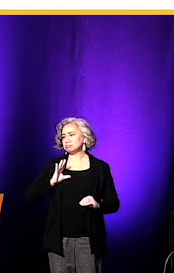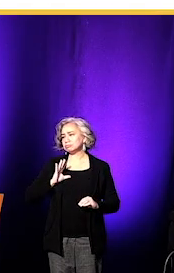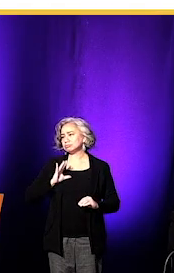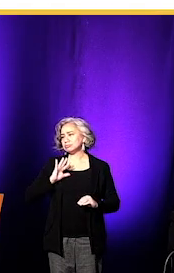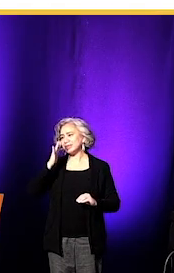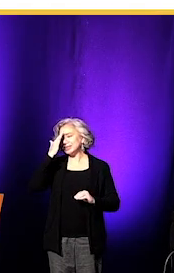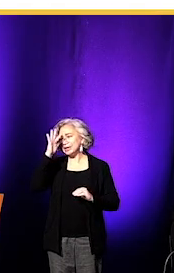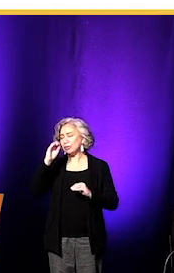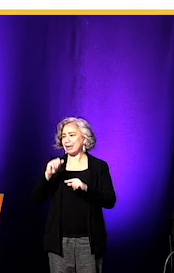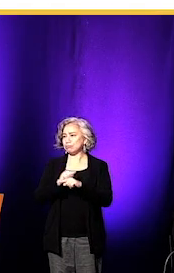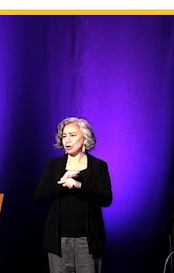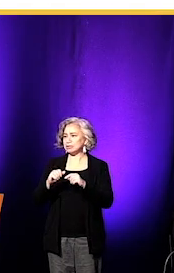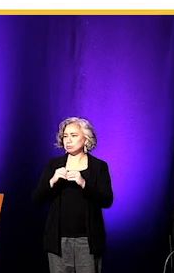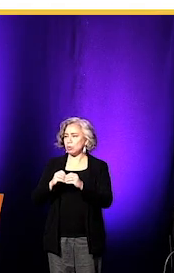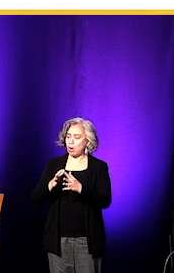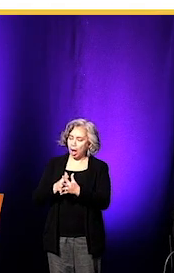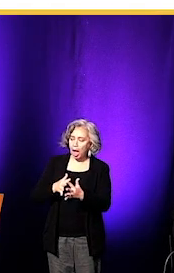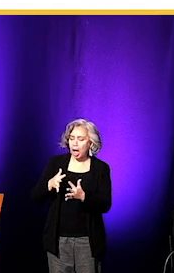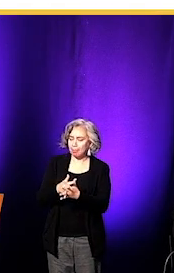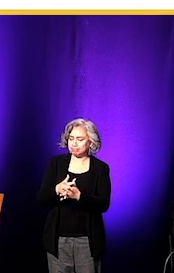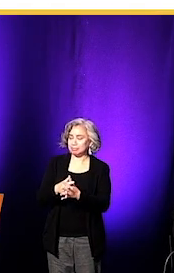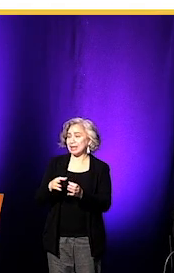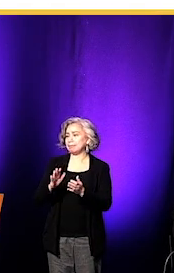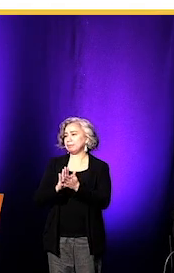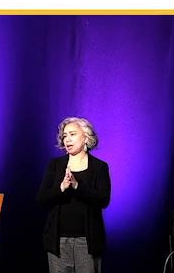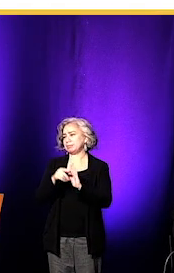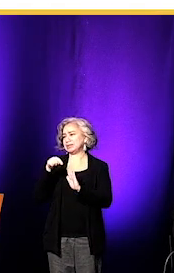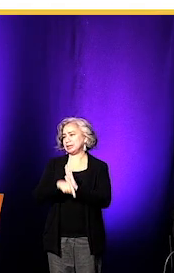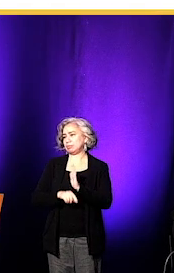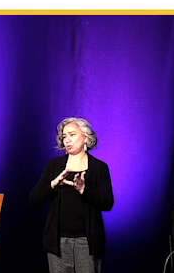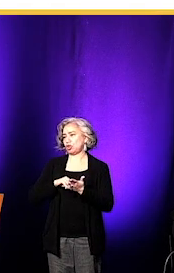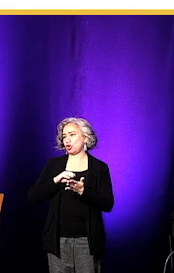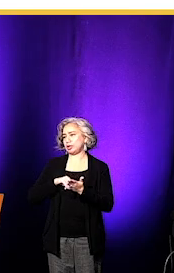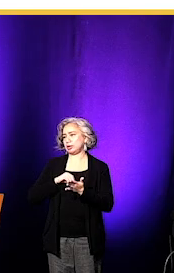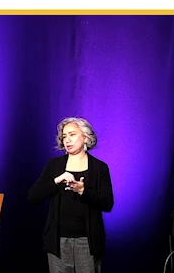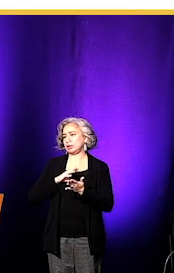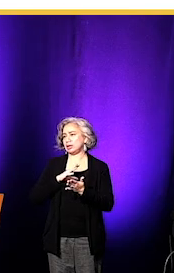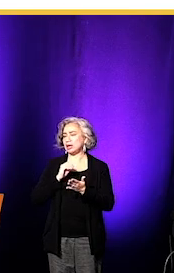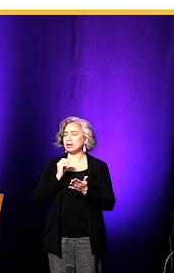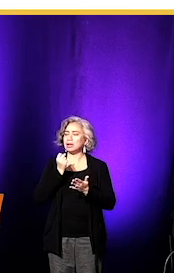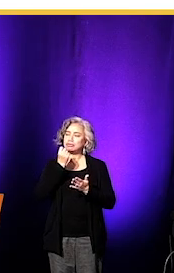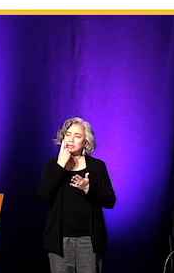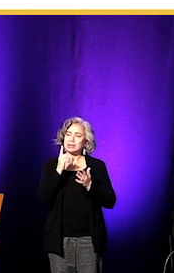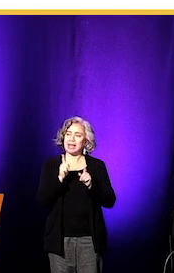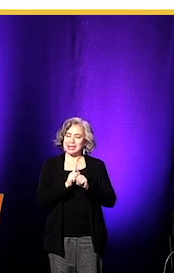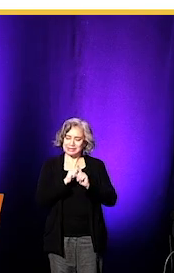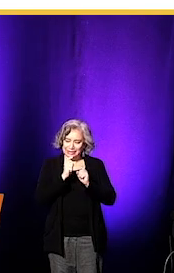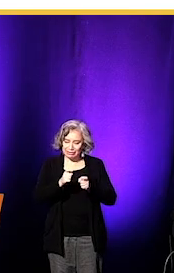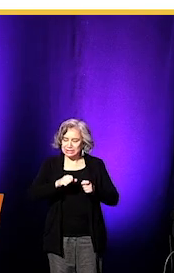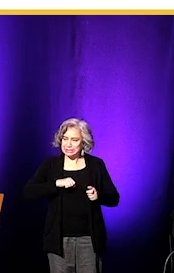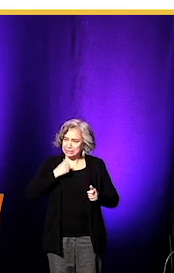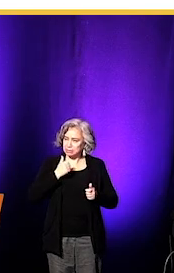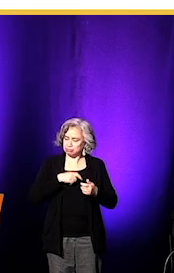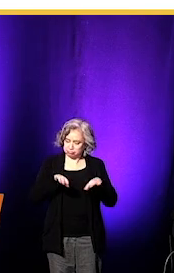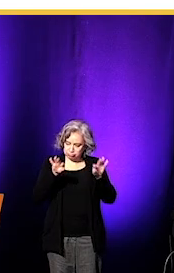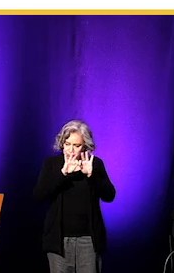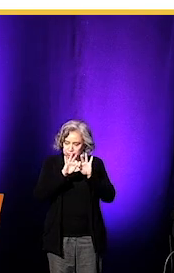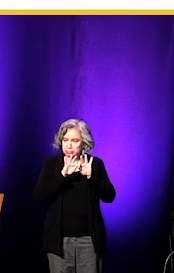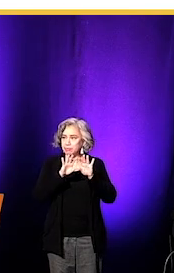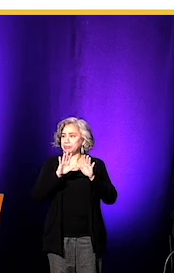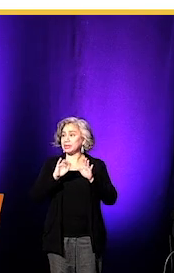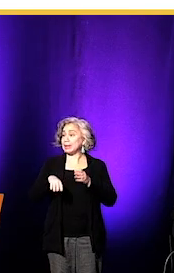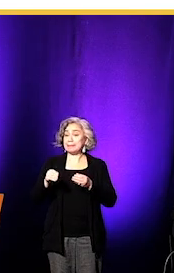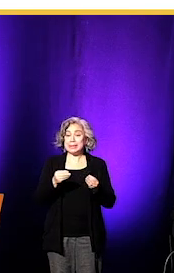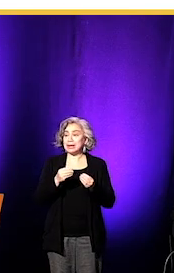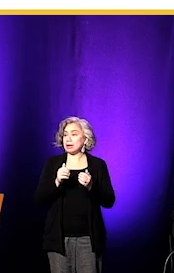practice, and deeper learning, and deeper understanding of learning as dignity conferring and consequential, mediated by